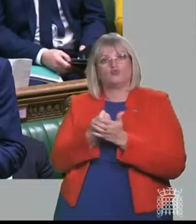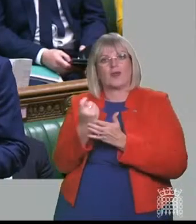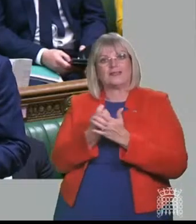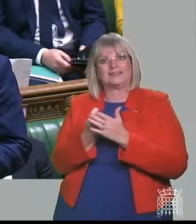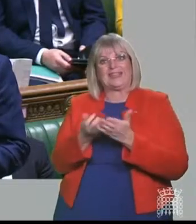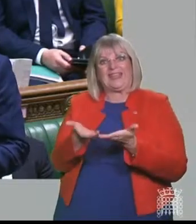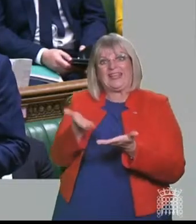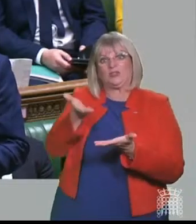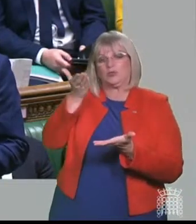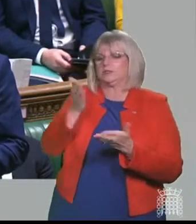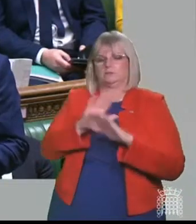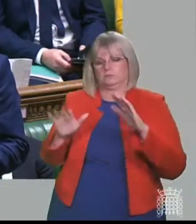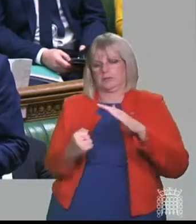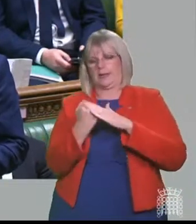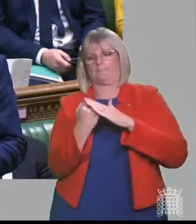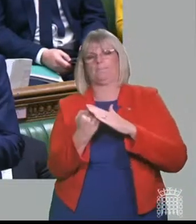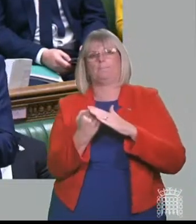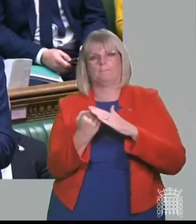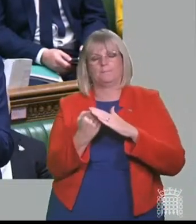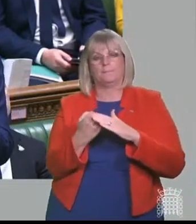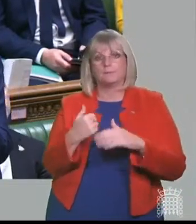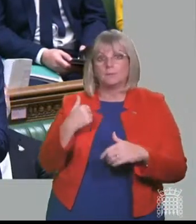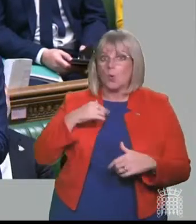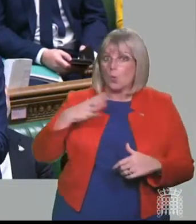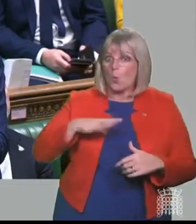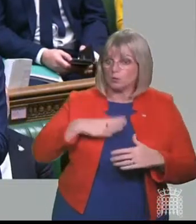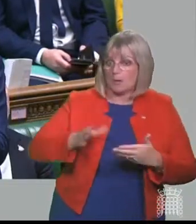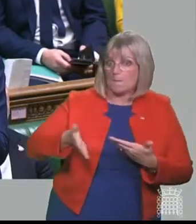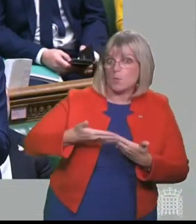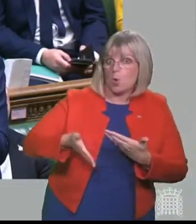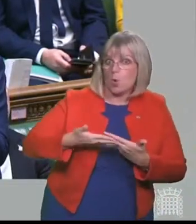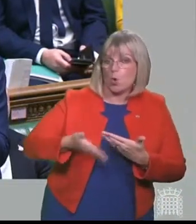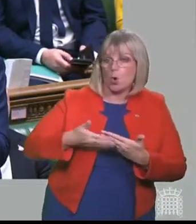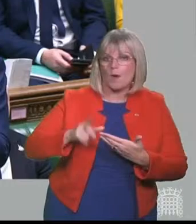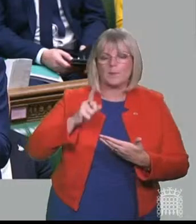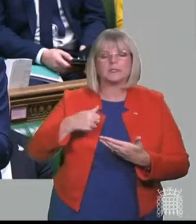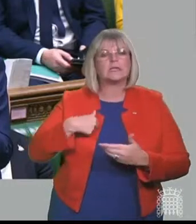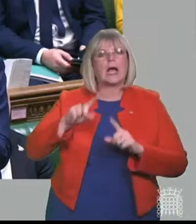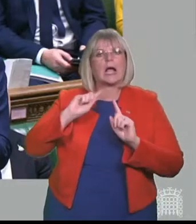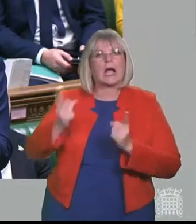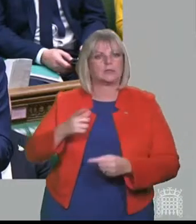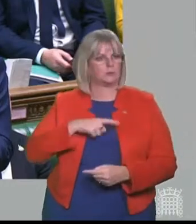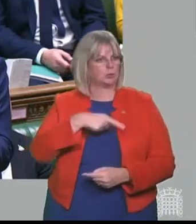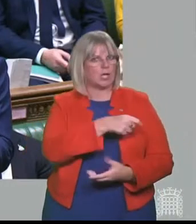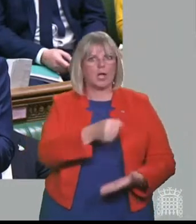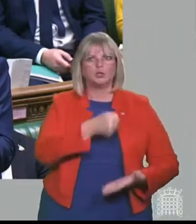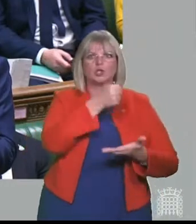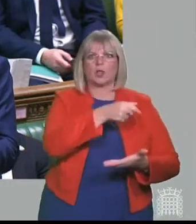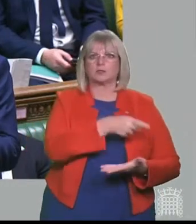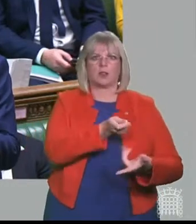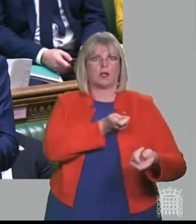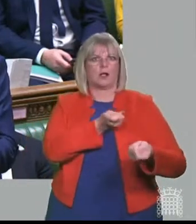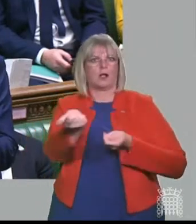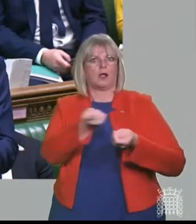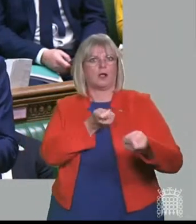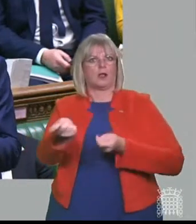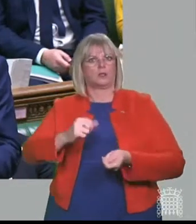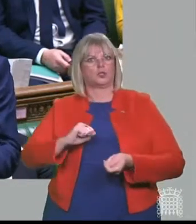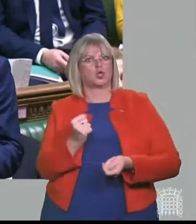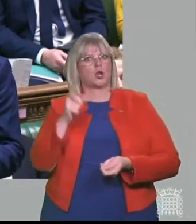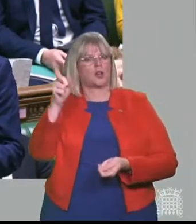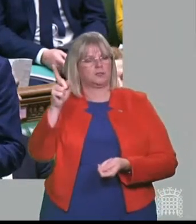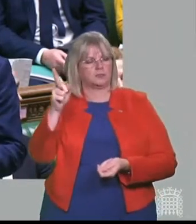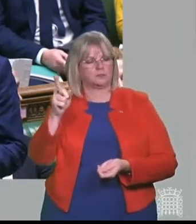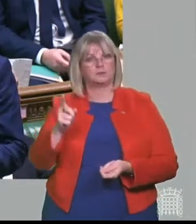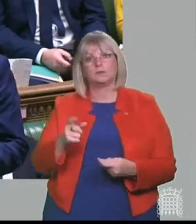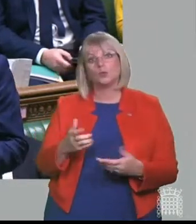more, but the fiscal powers needed are currently in this Chancellor's hands. We would choose to help. Today he had the power